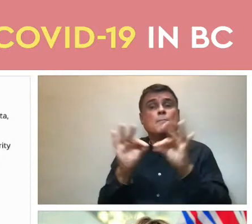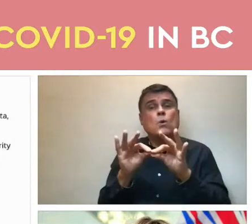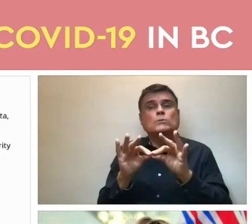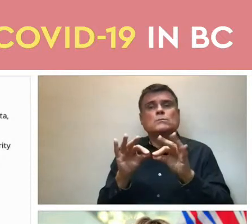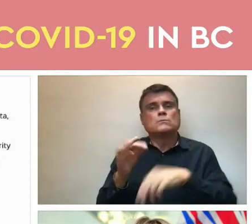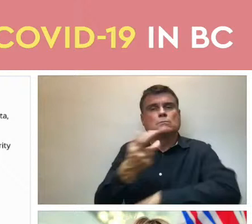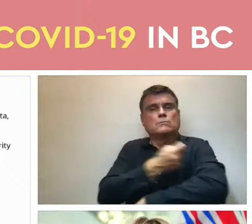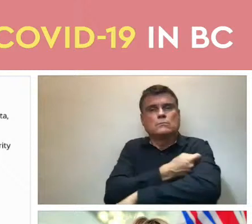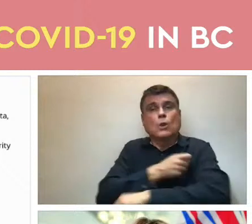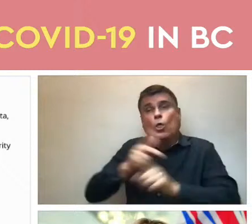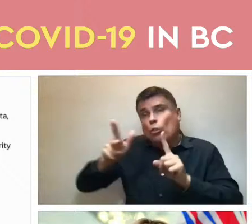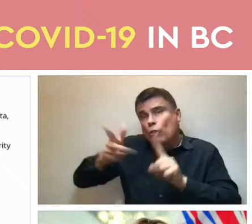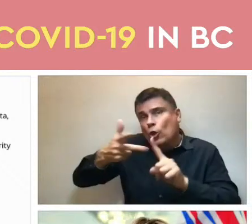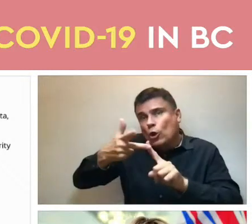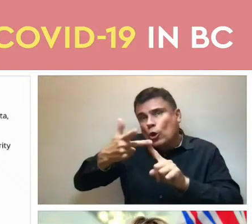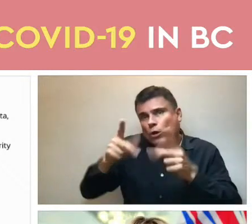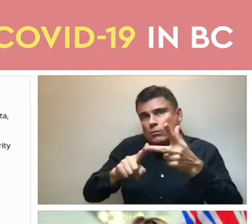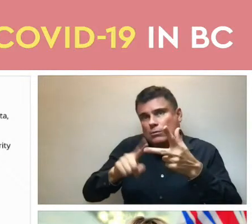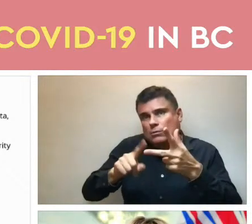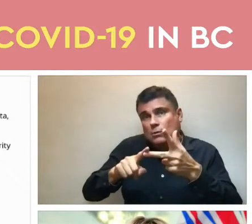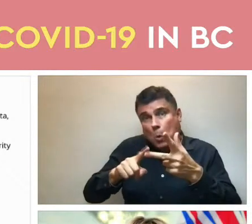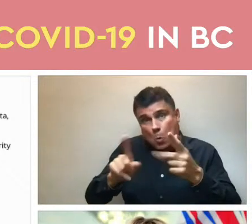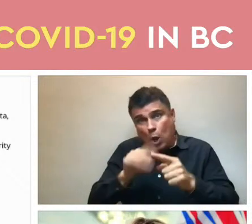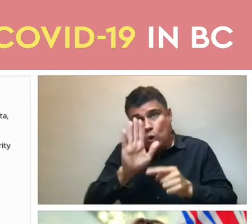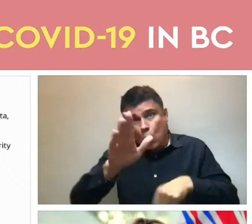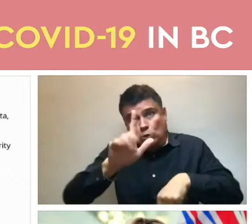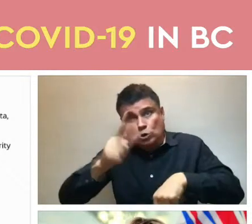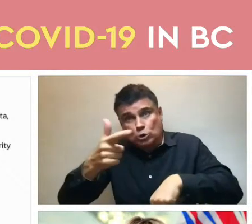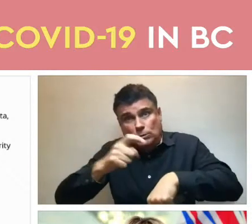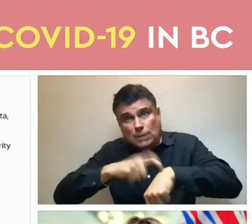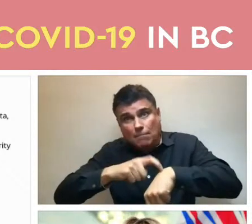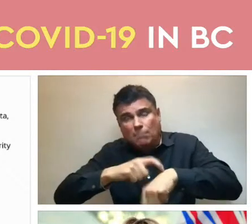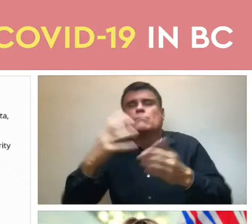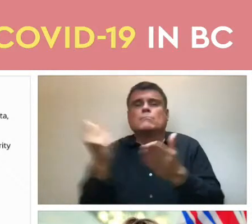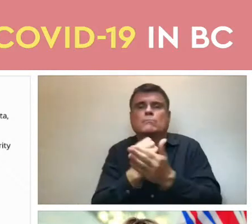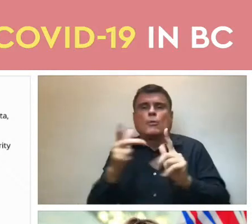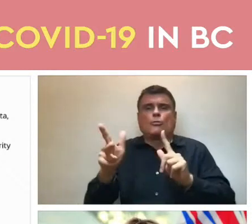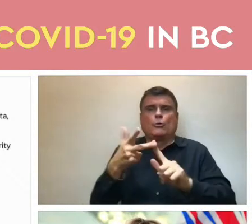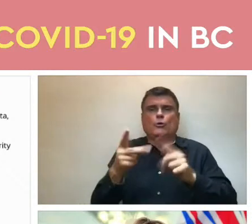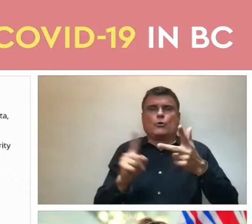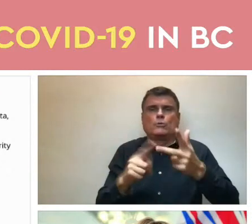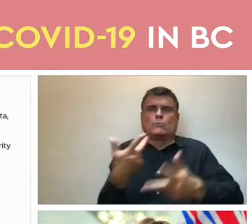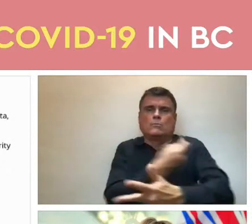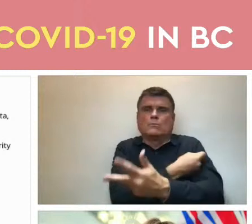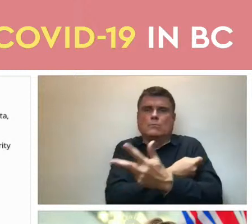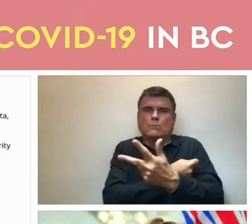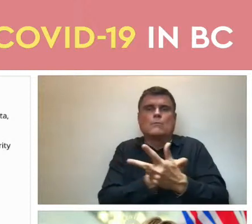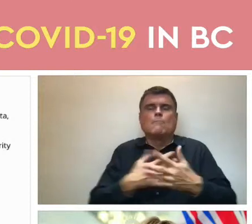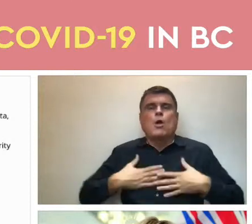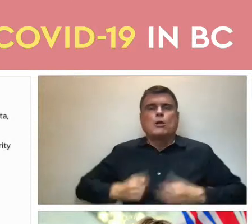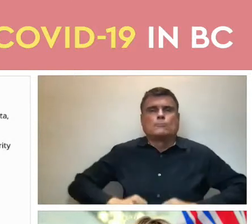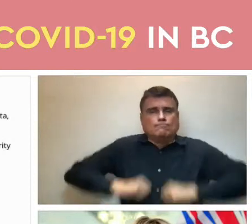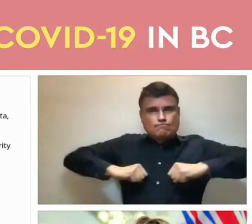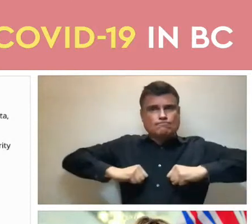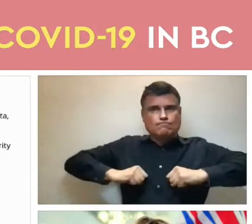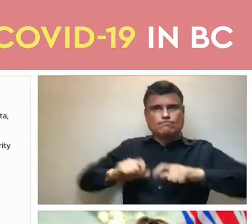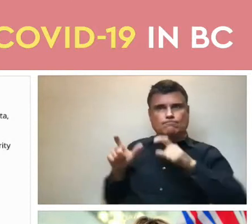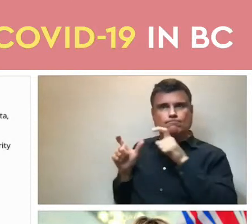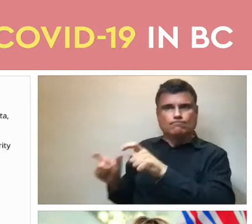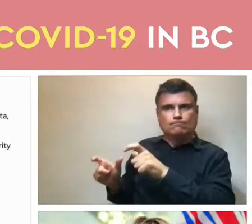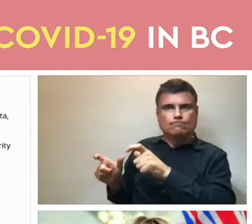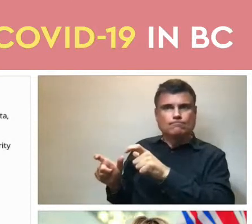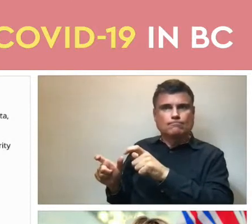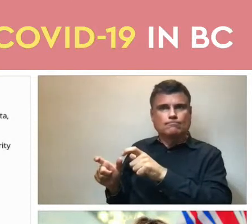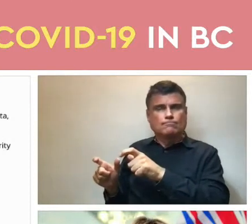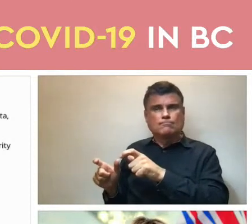due for it. And we are ramping up that booster dose program to make sure that we can get as many people as possible in the next